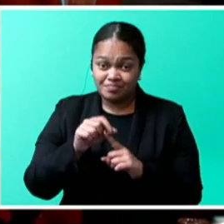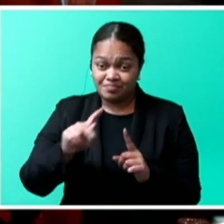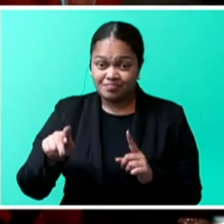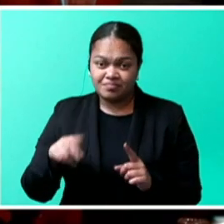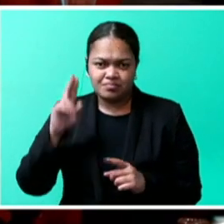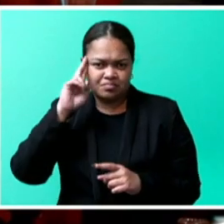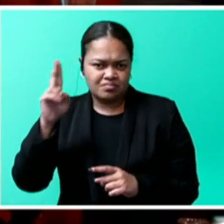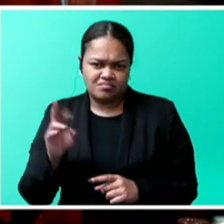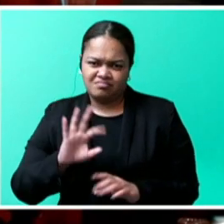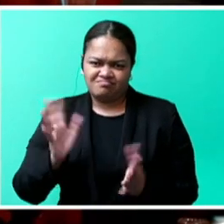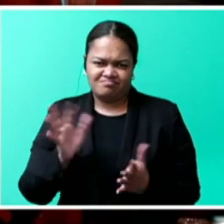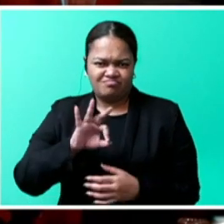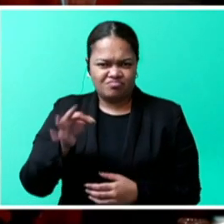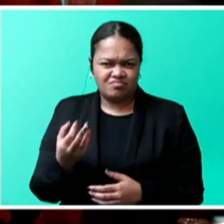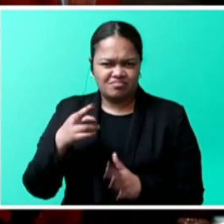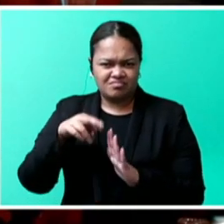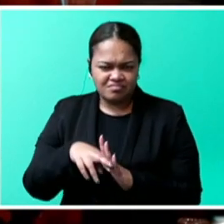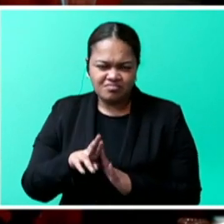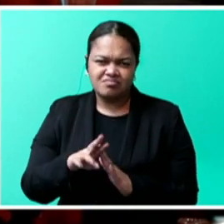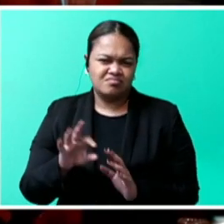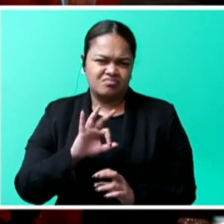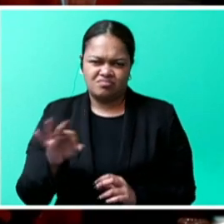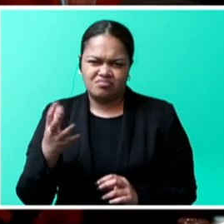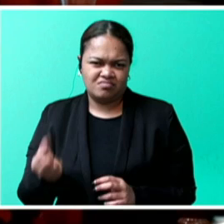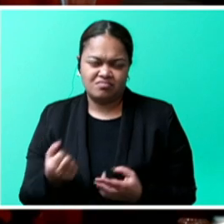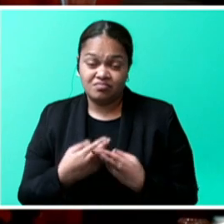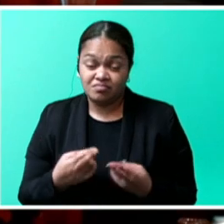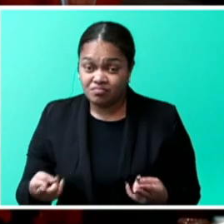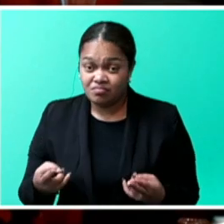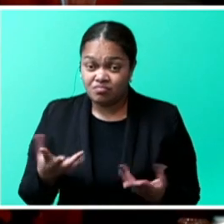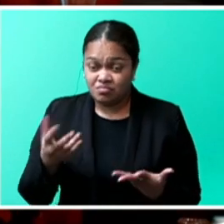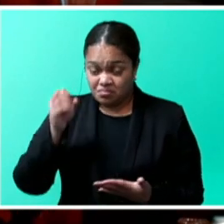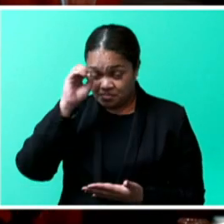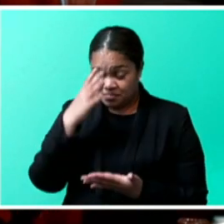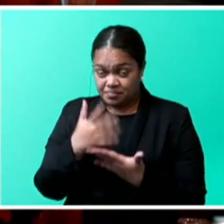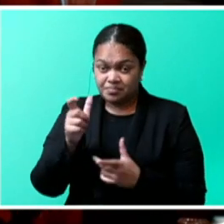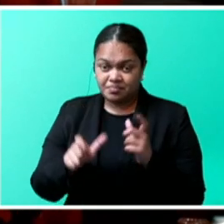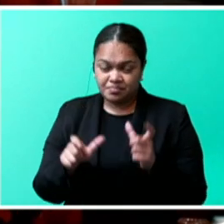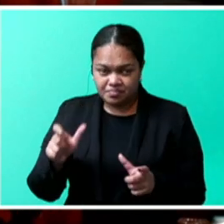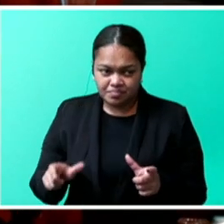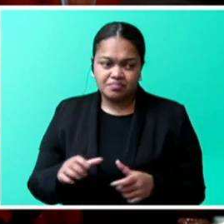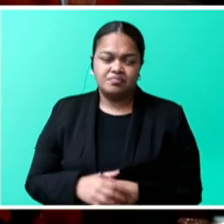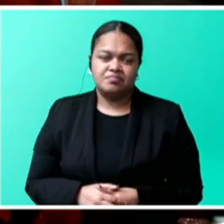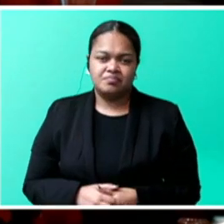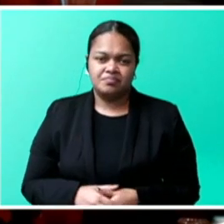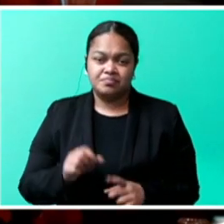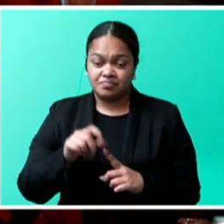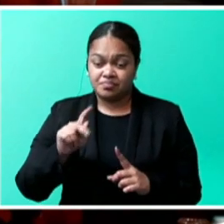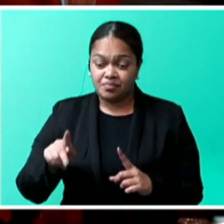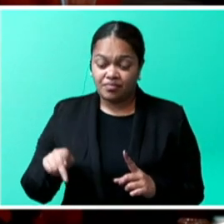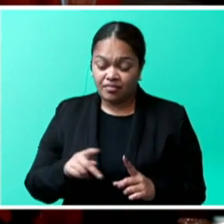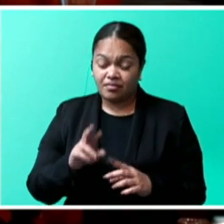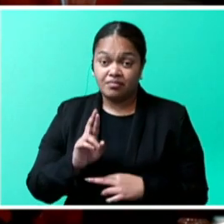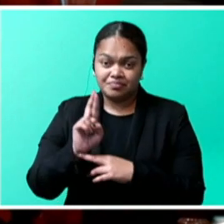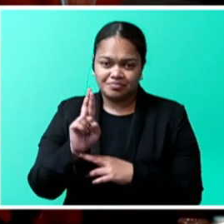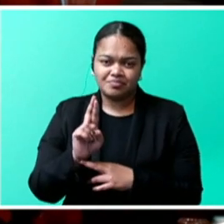not have possessed the resources for their own expositions, guaranteeing that every Pacific nation is represented